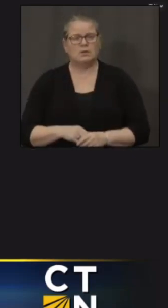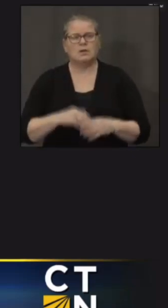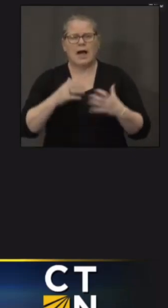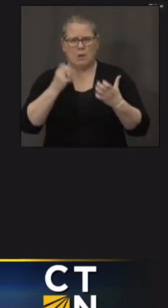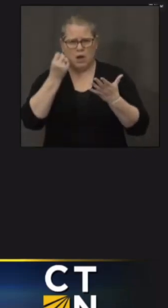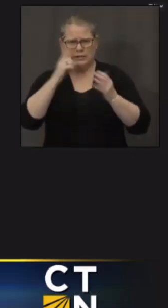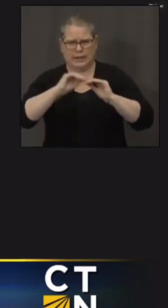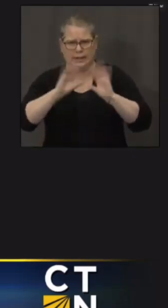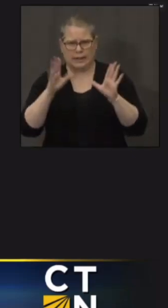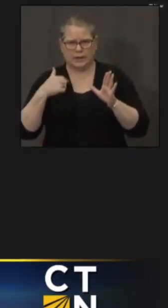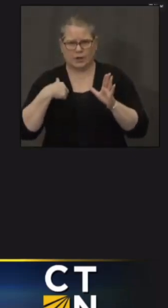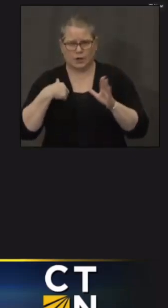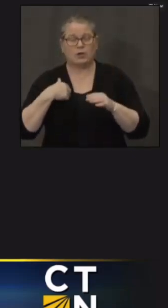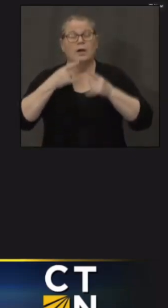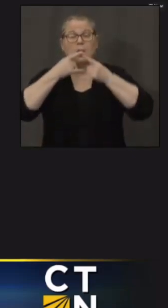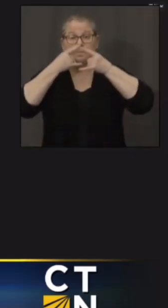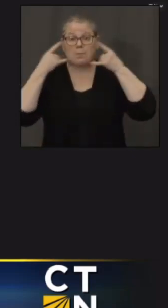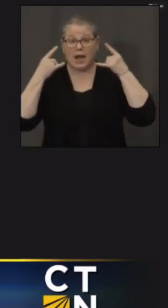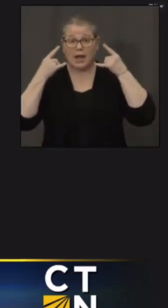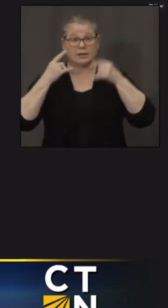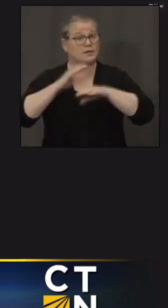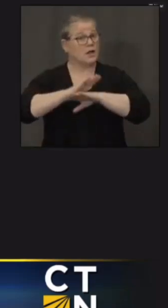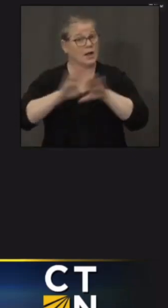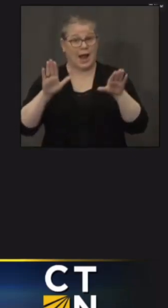for not wearing a mask is $100?